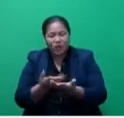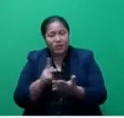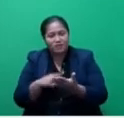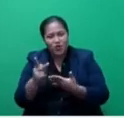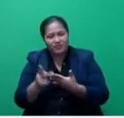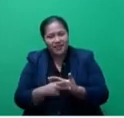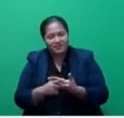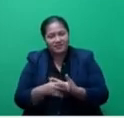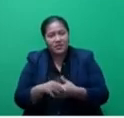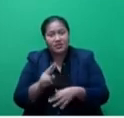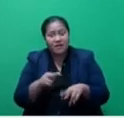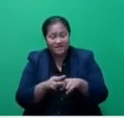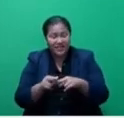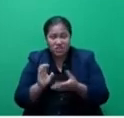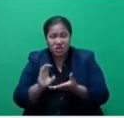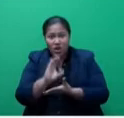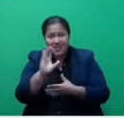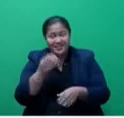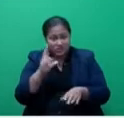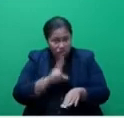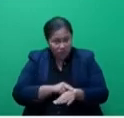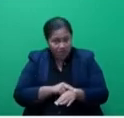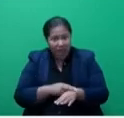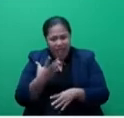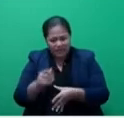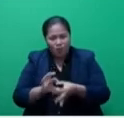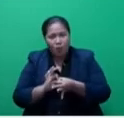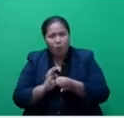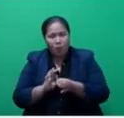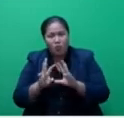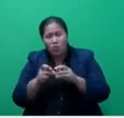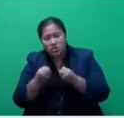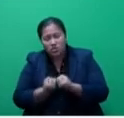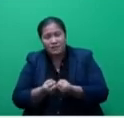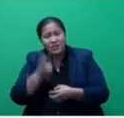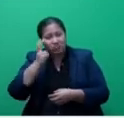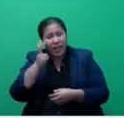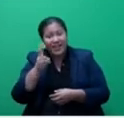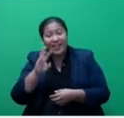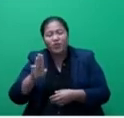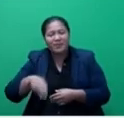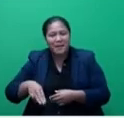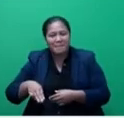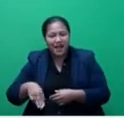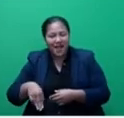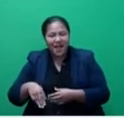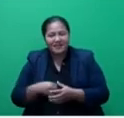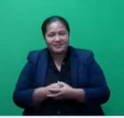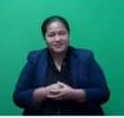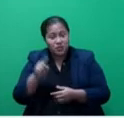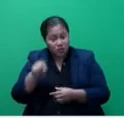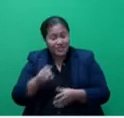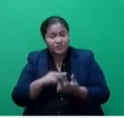outputs. Fiji College of General Practitioners now runs its own conferences, workshops, training for its members. A mentorship program exists for